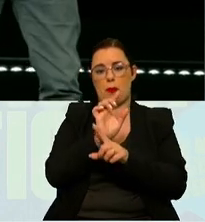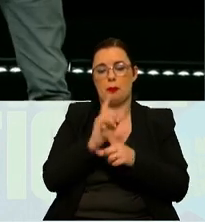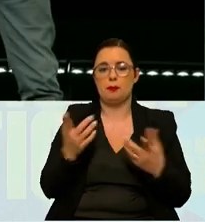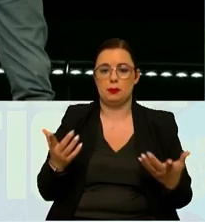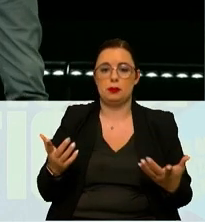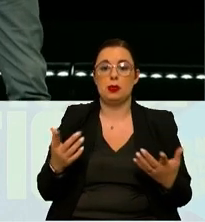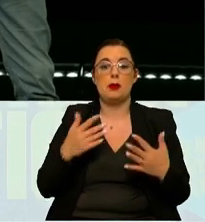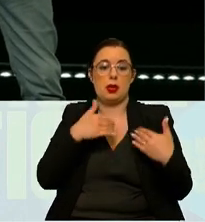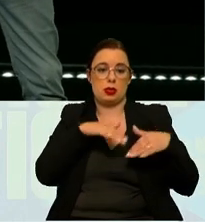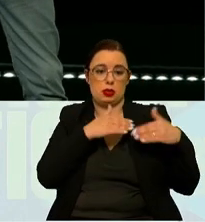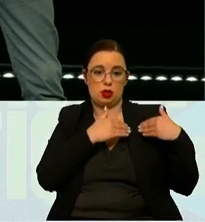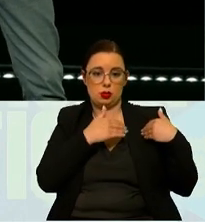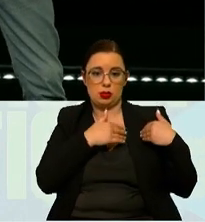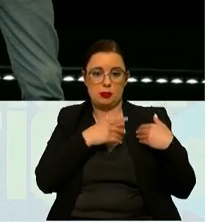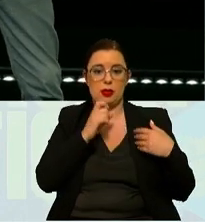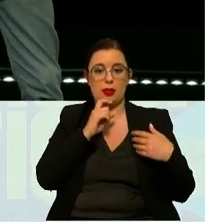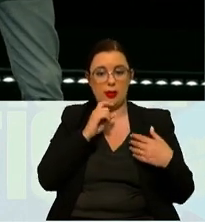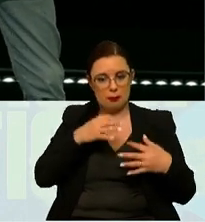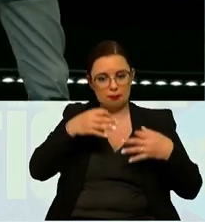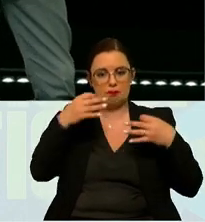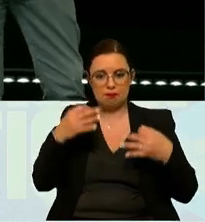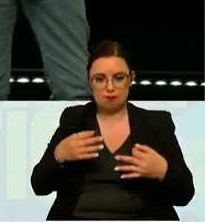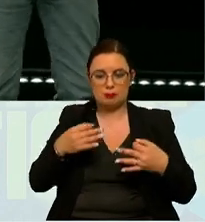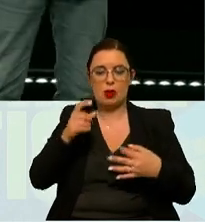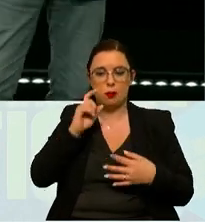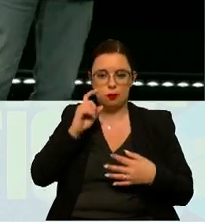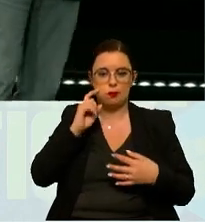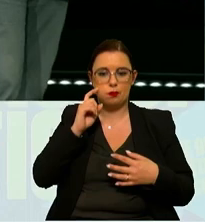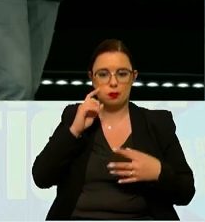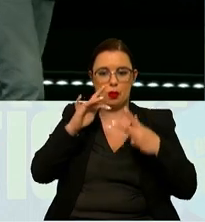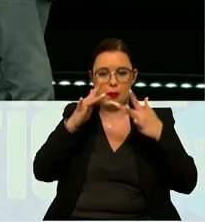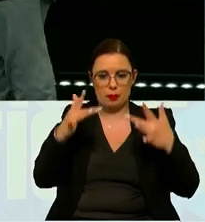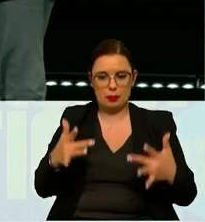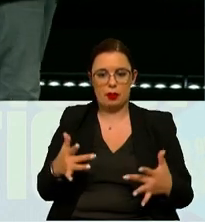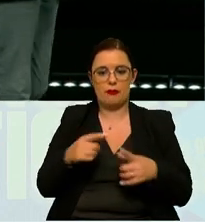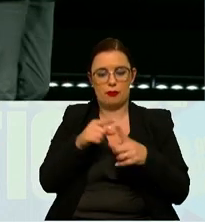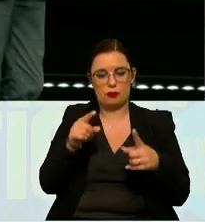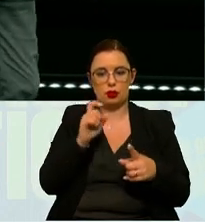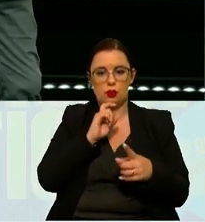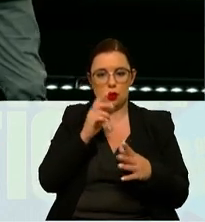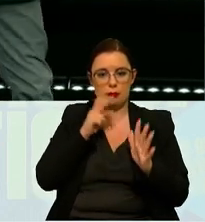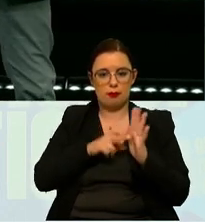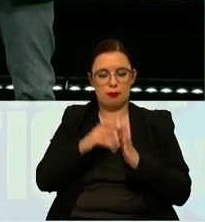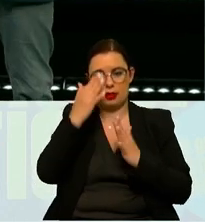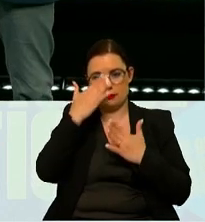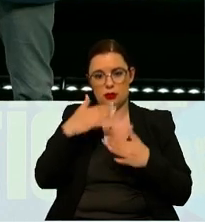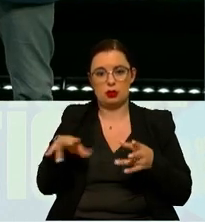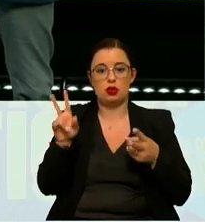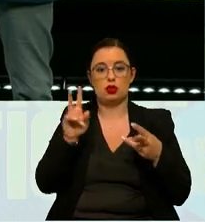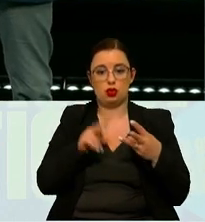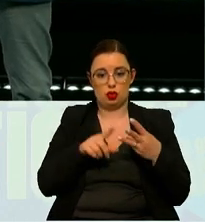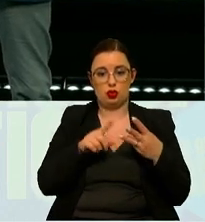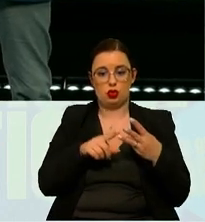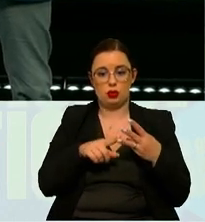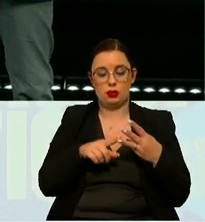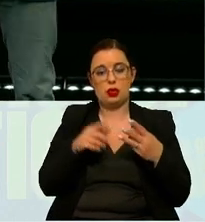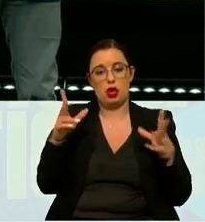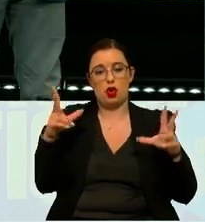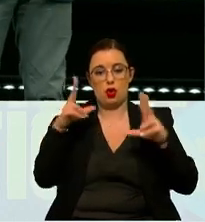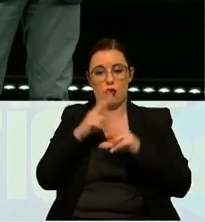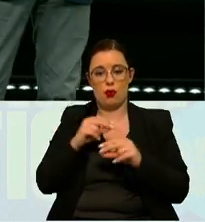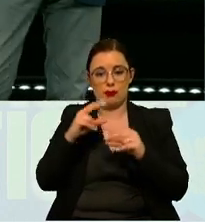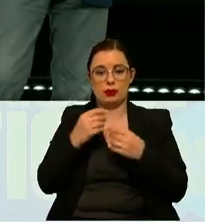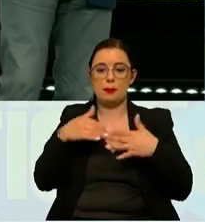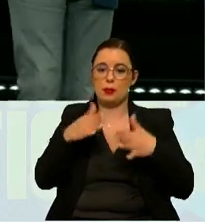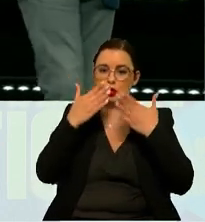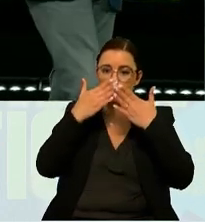do it responsibly, making sure that we provide a secure, trusted platform so you can build on top of it. Second, that innovation must be open.